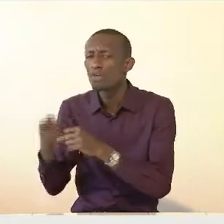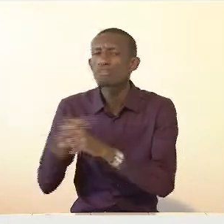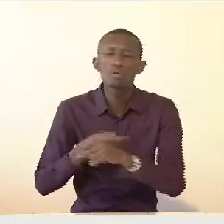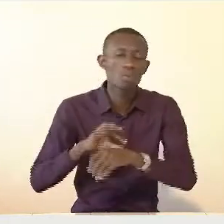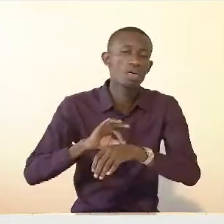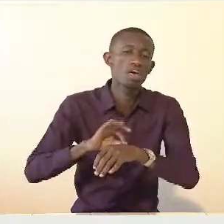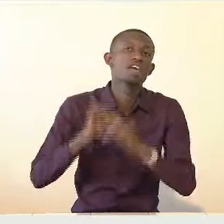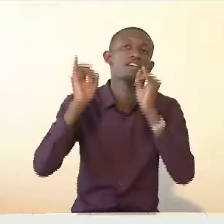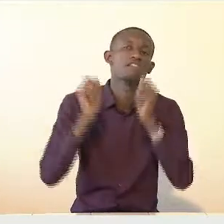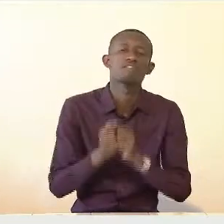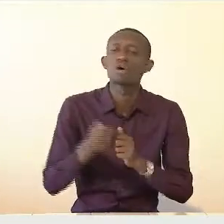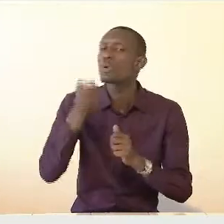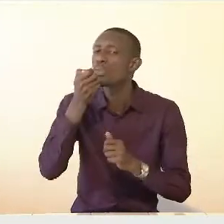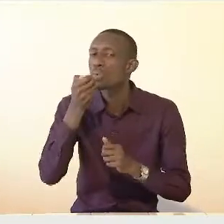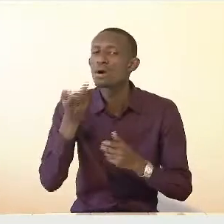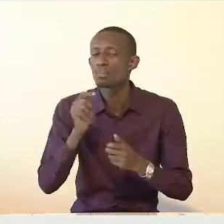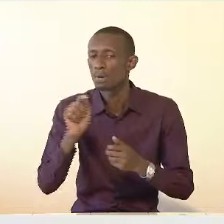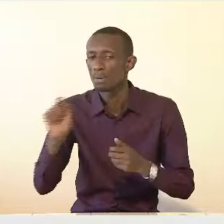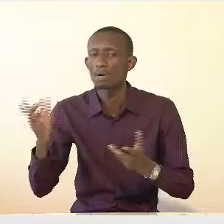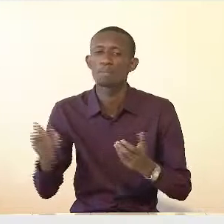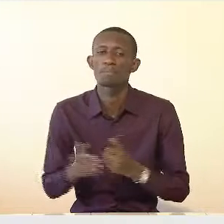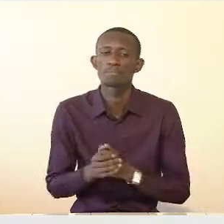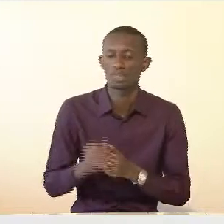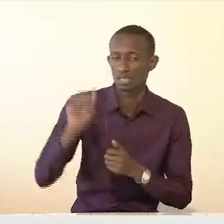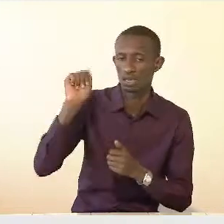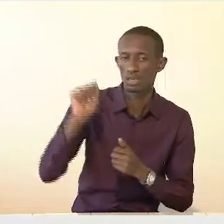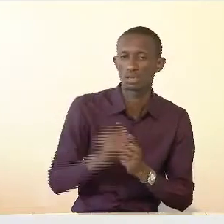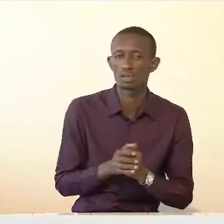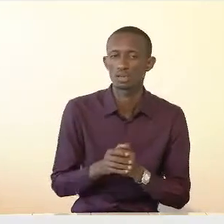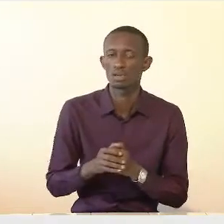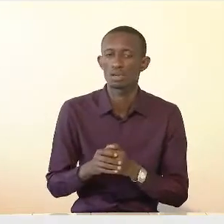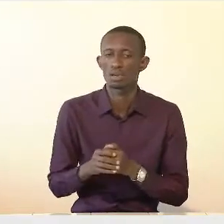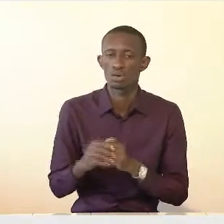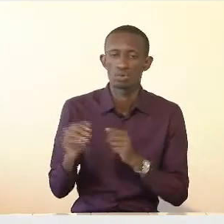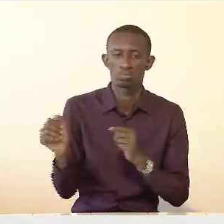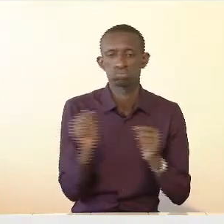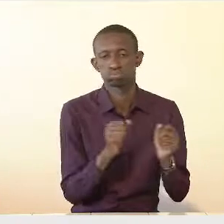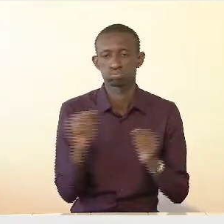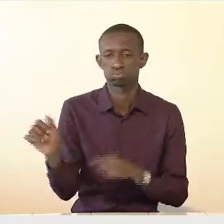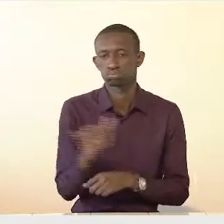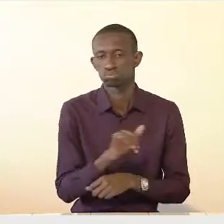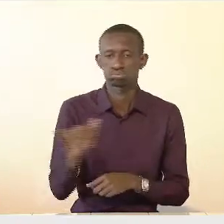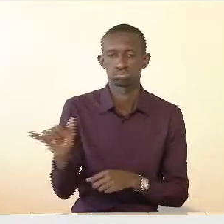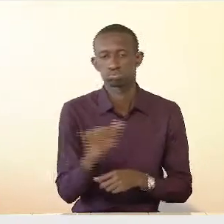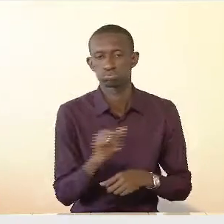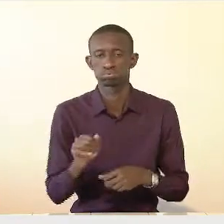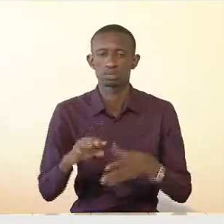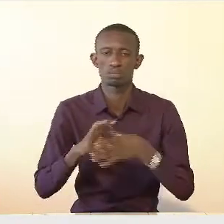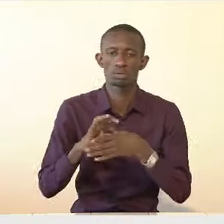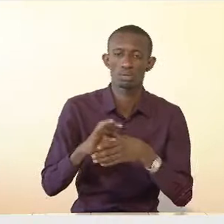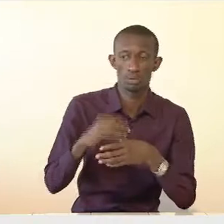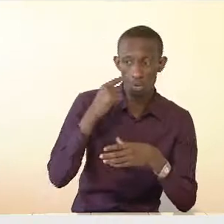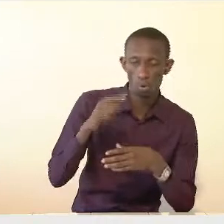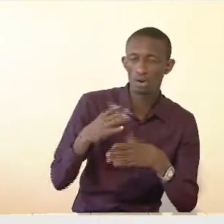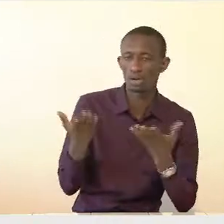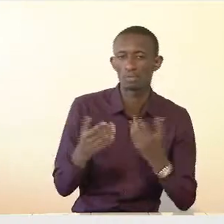day by dash. A, movement of the skin, capillaries, near to the surface.